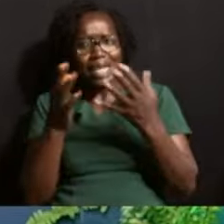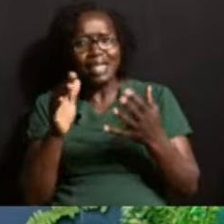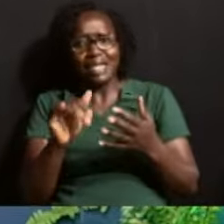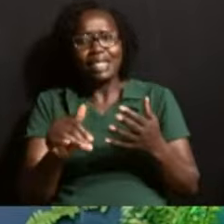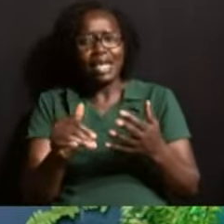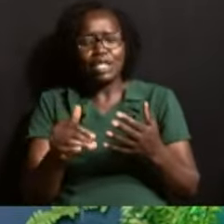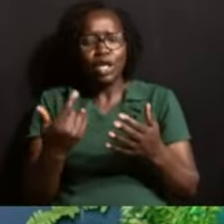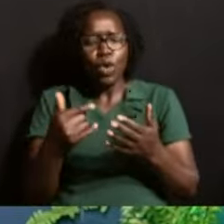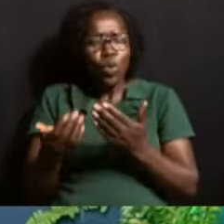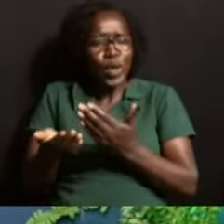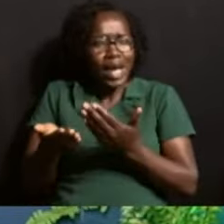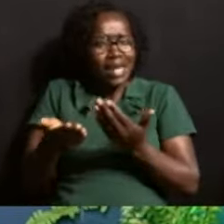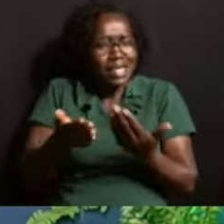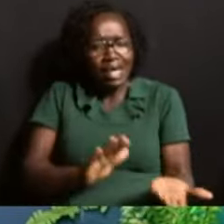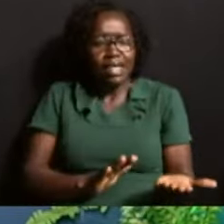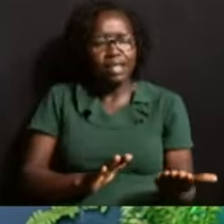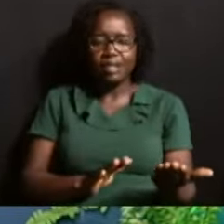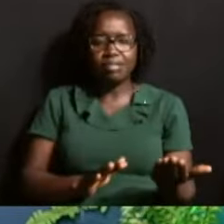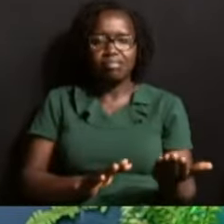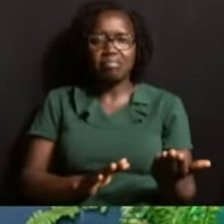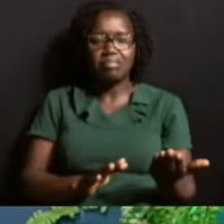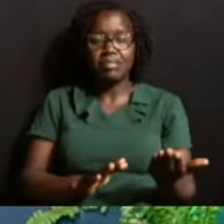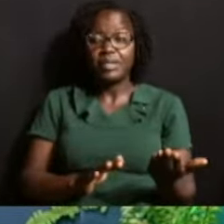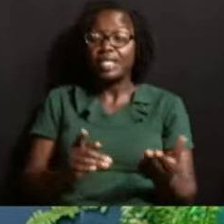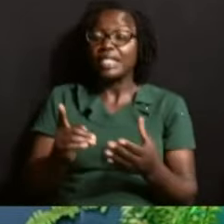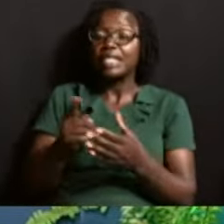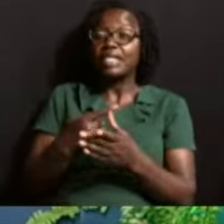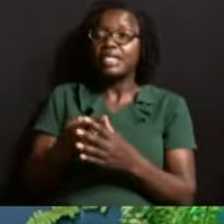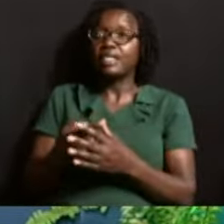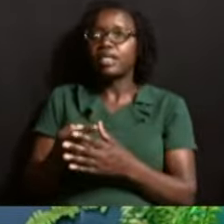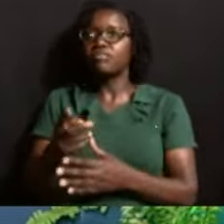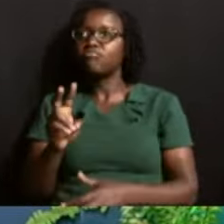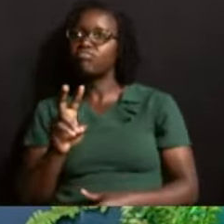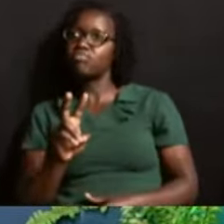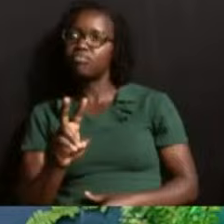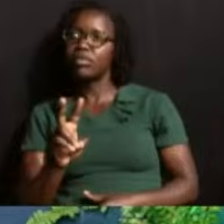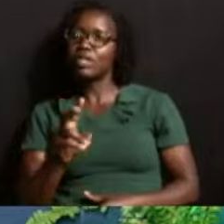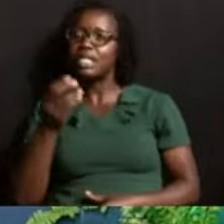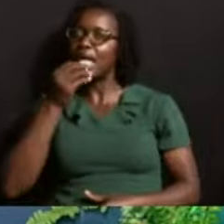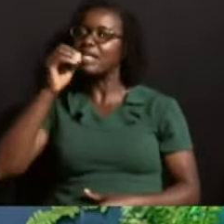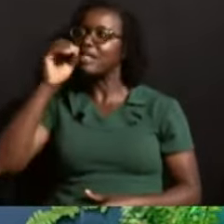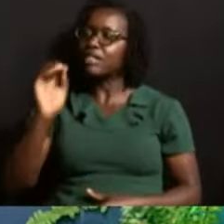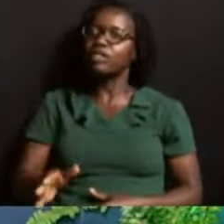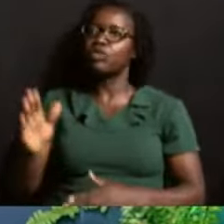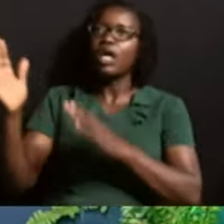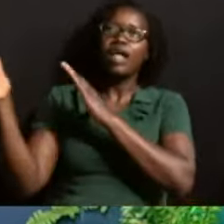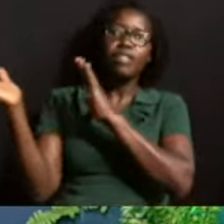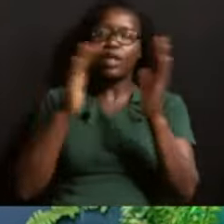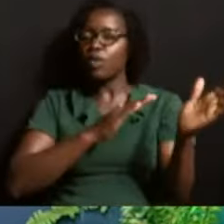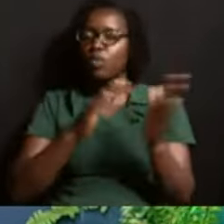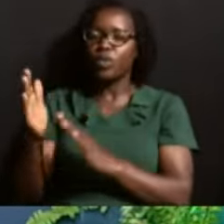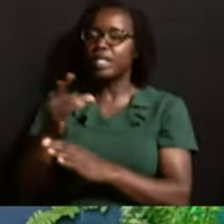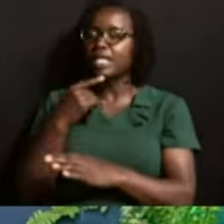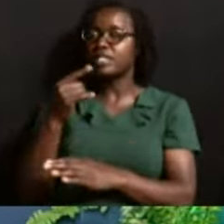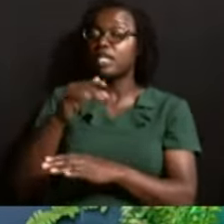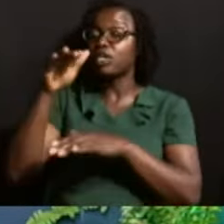are perishing? Then he arose and rebuked the wind and said to the